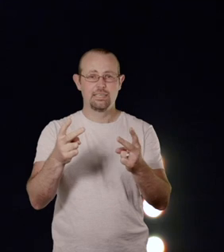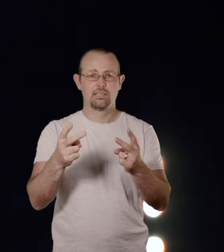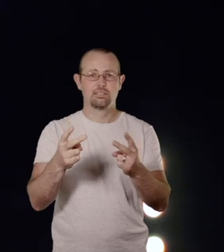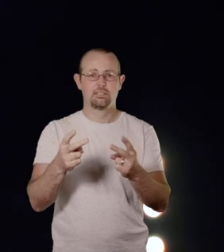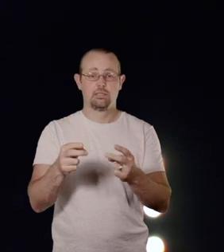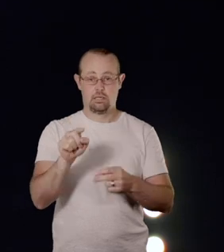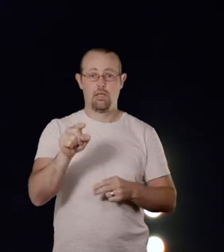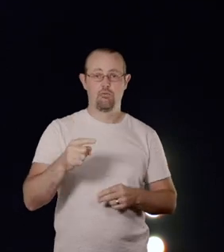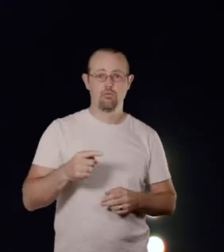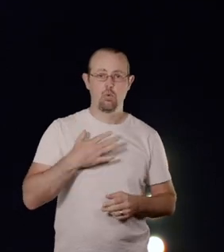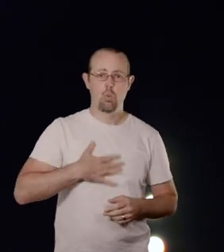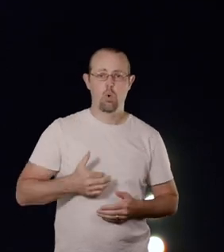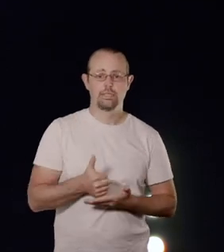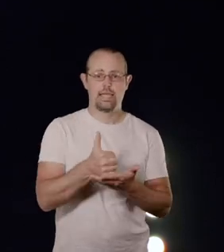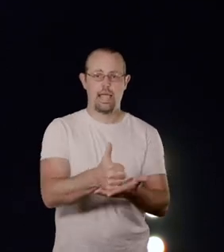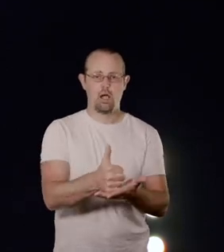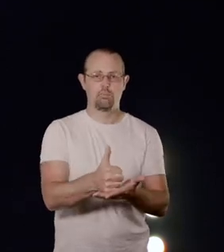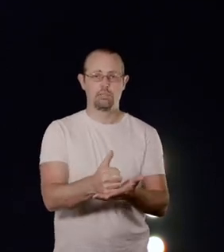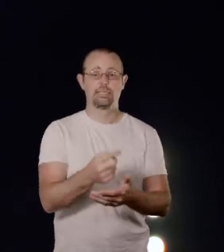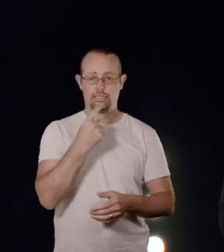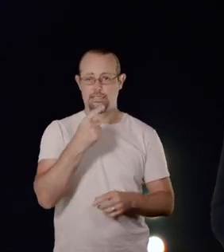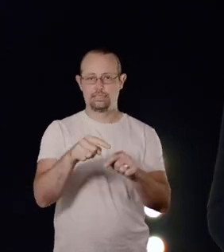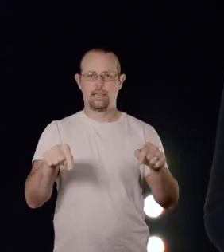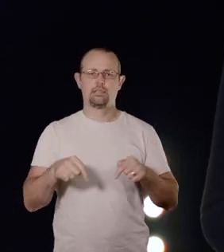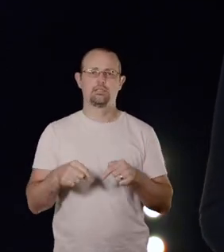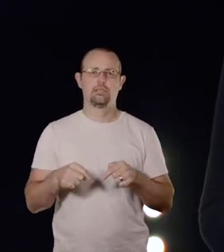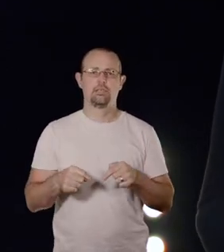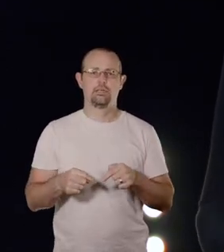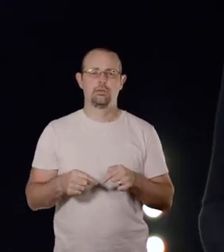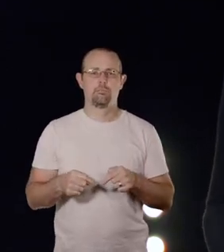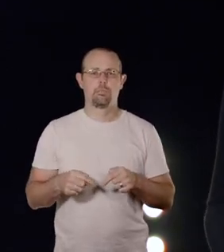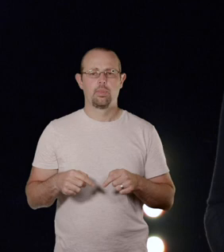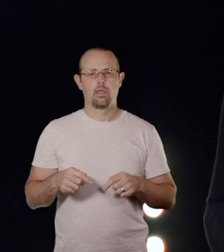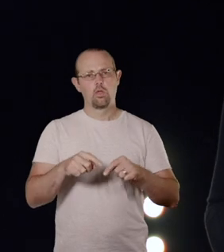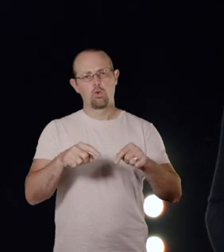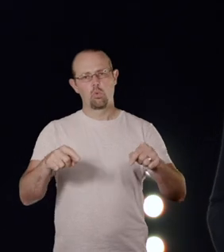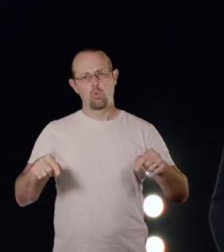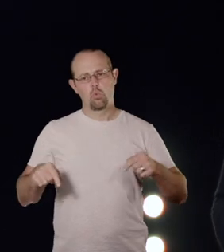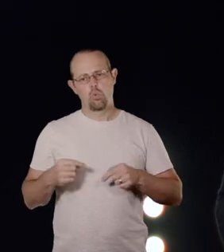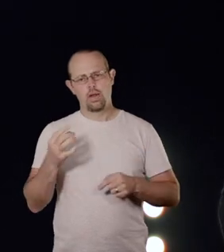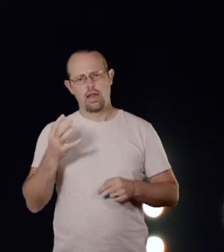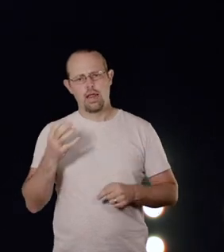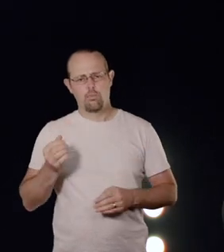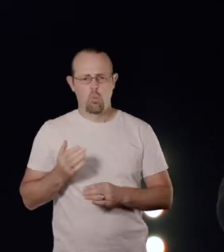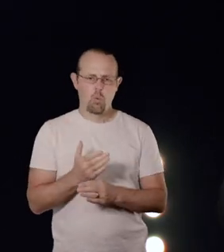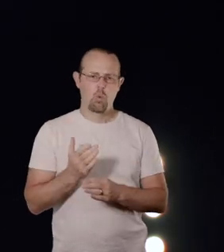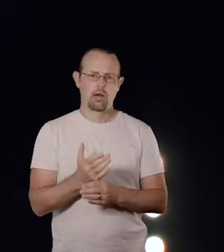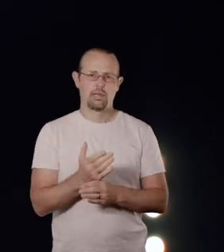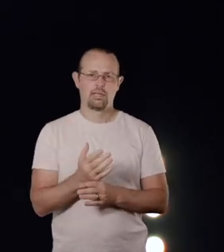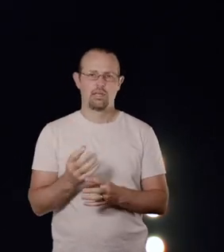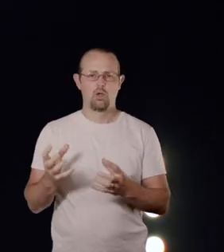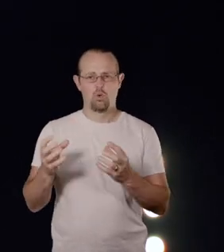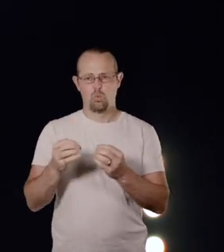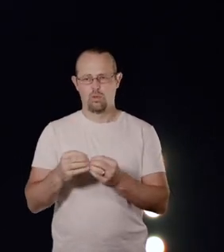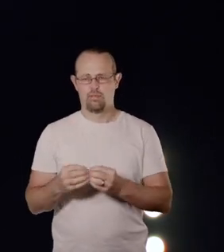with us. Let one of the pastors know at the end of this session. We've been working alongside 8 agencies in and around